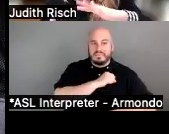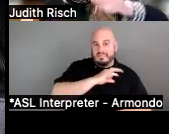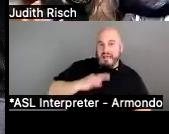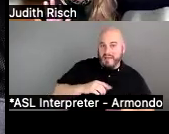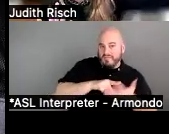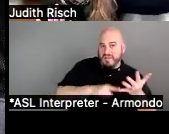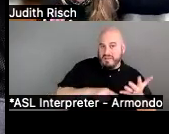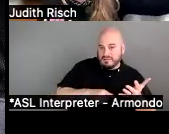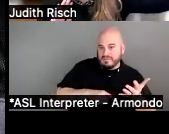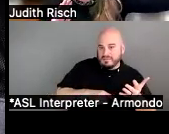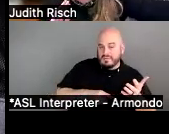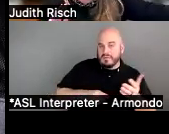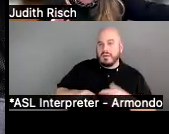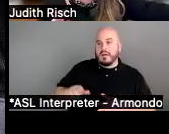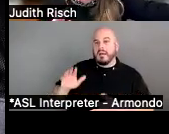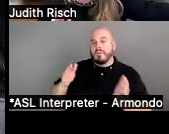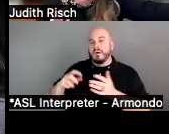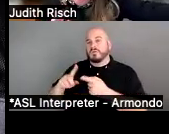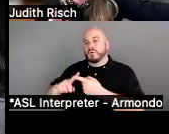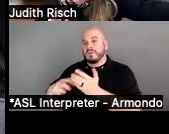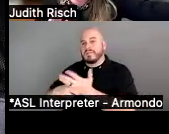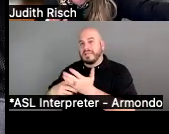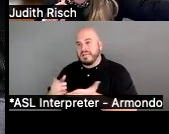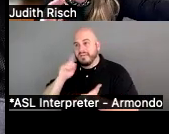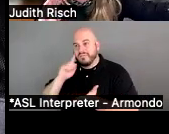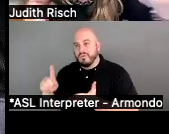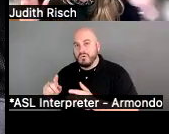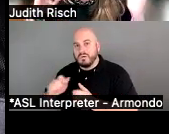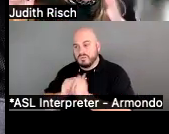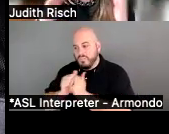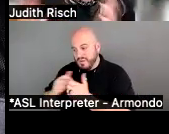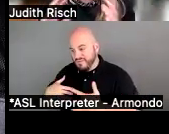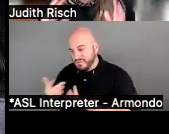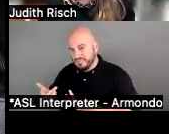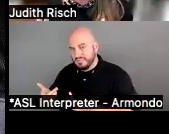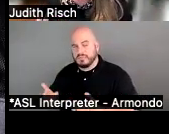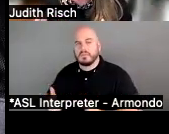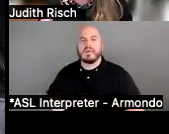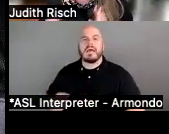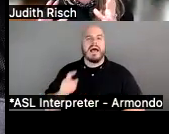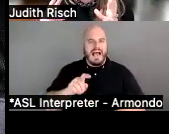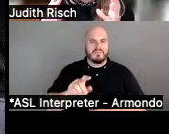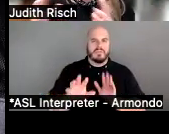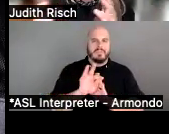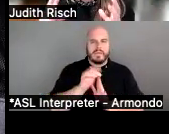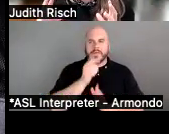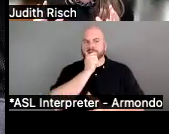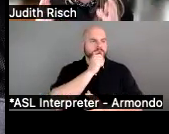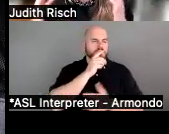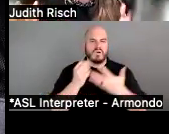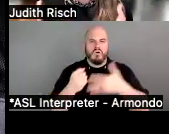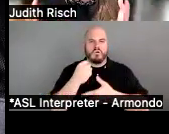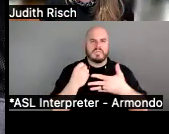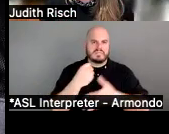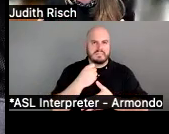over the ticketing system for athletic events? I mean, we've got to pick priorities. And a lot of this is about prioritization